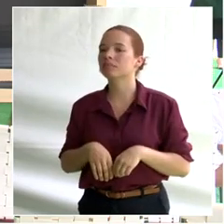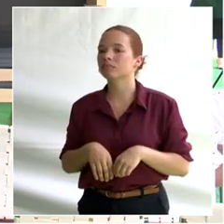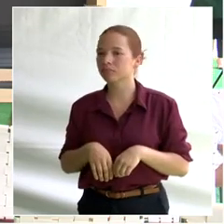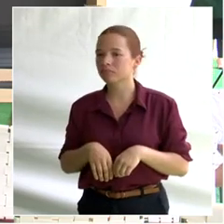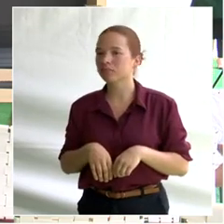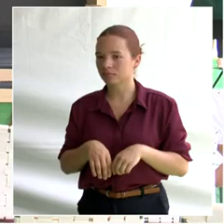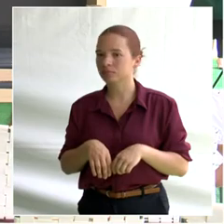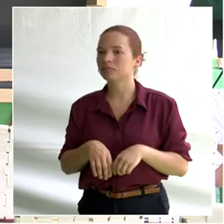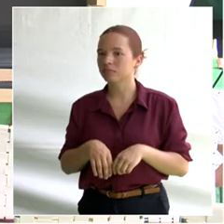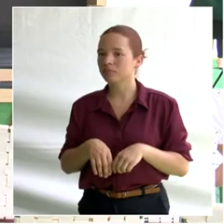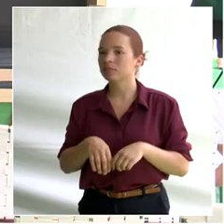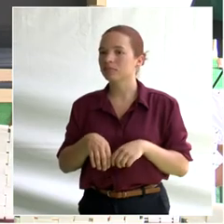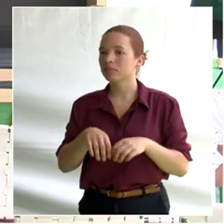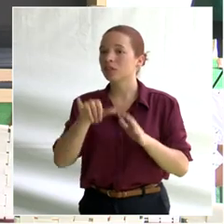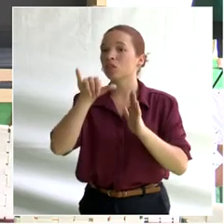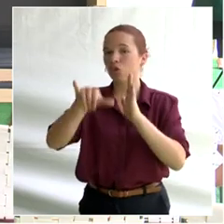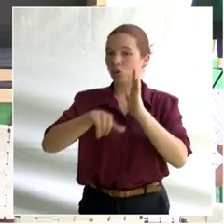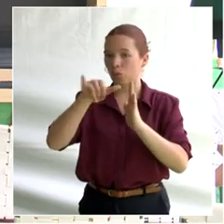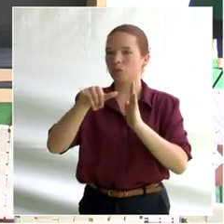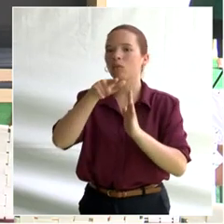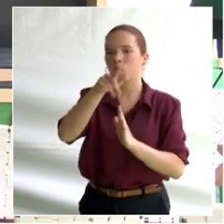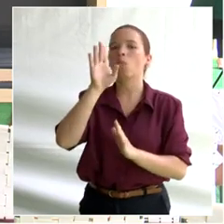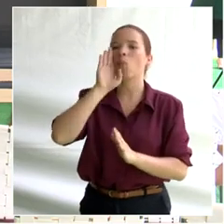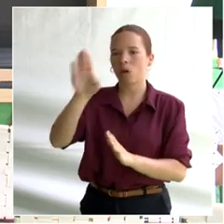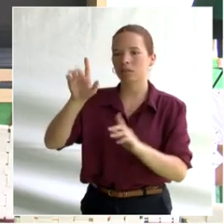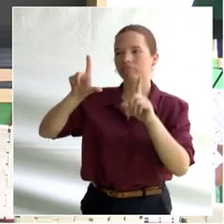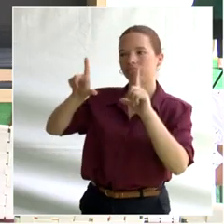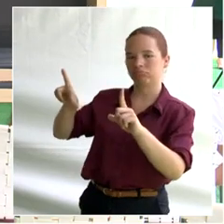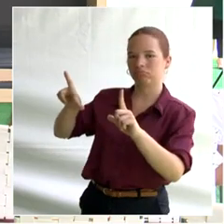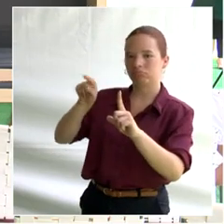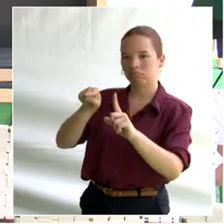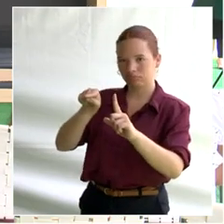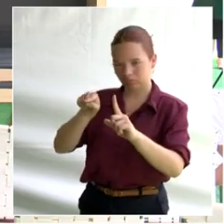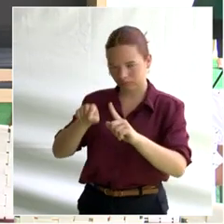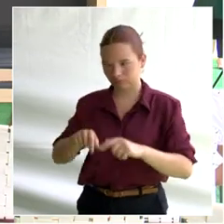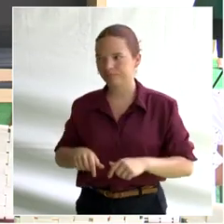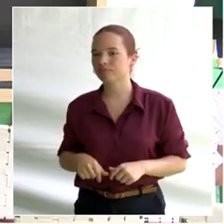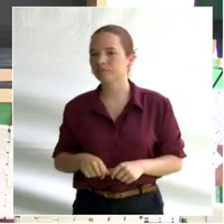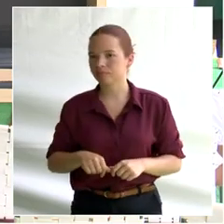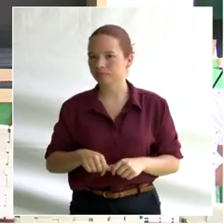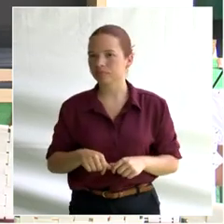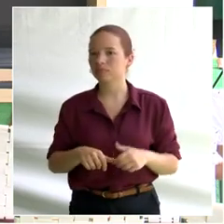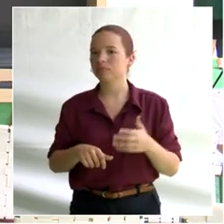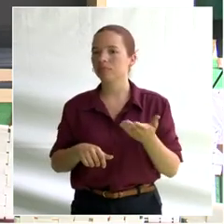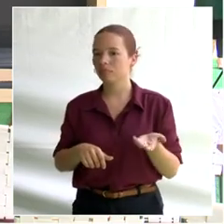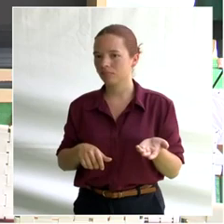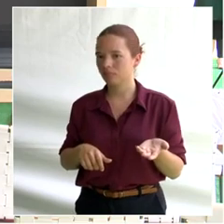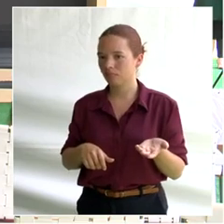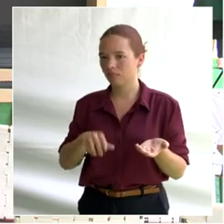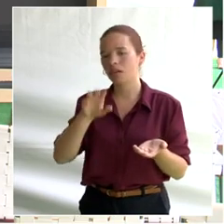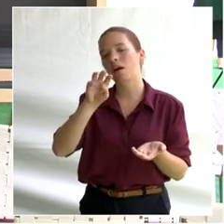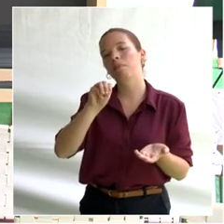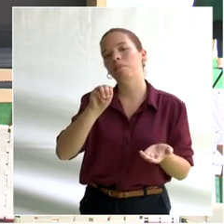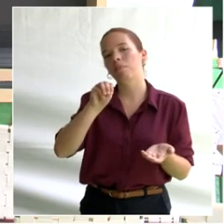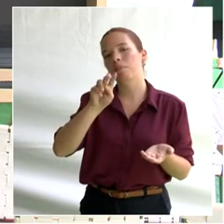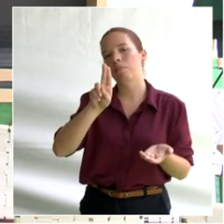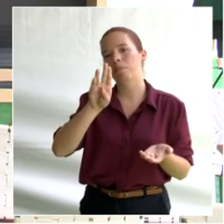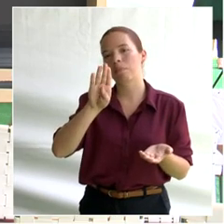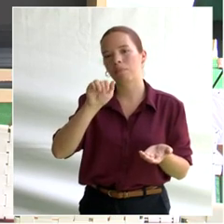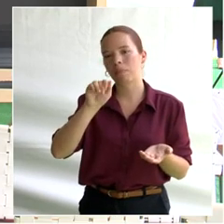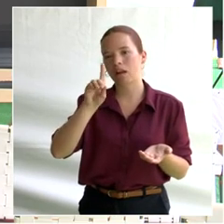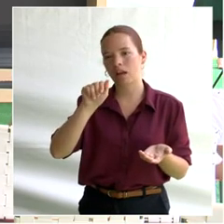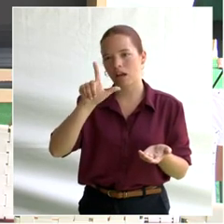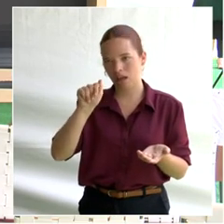his phone. We're going to... Yeah, if you go on YouTube to Mubadala City DC Open, you can see it. It's being streamed and you